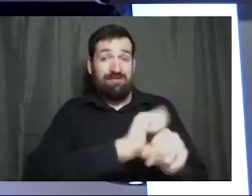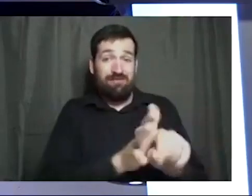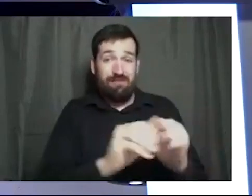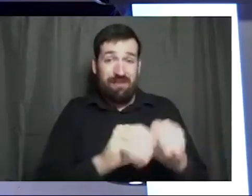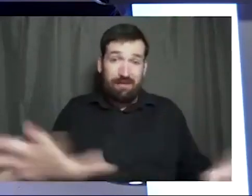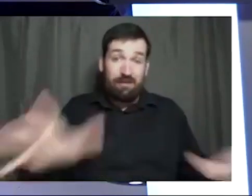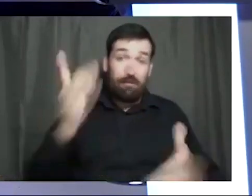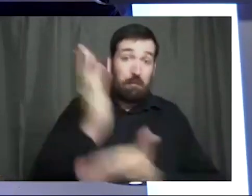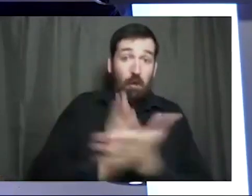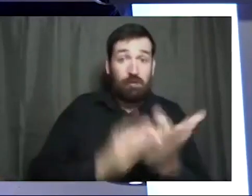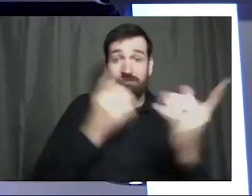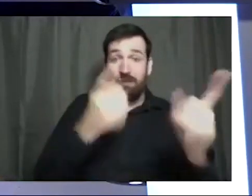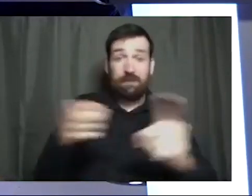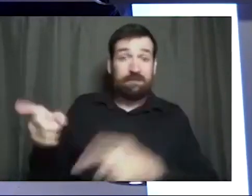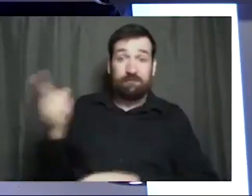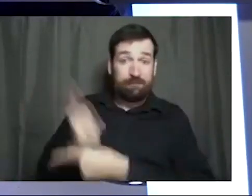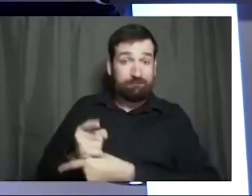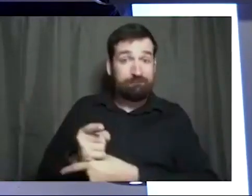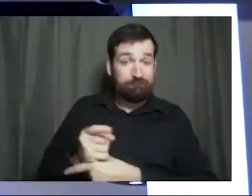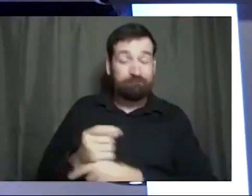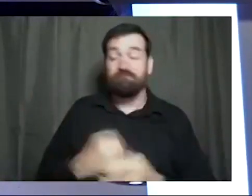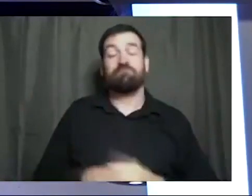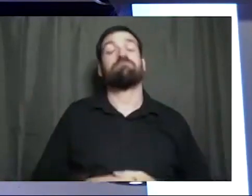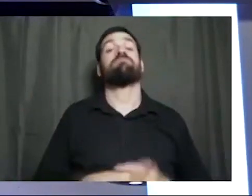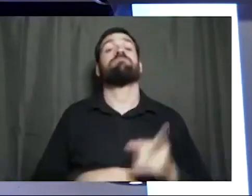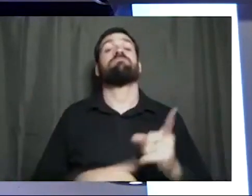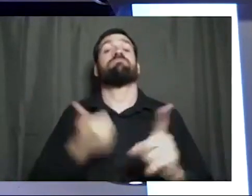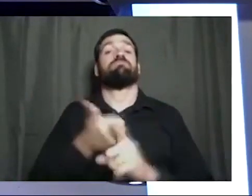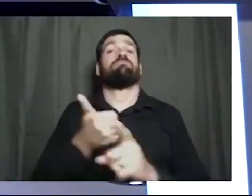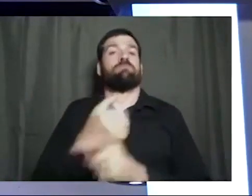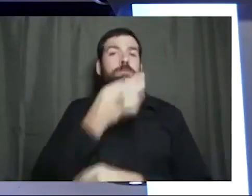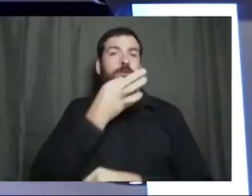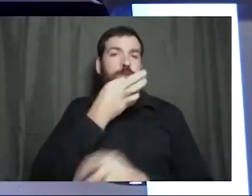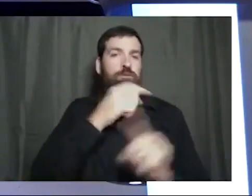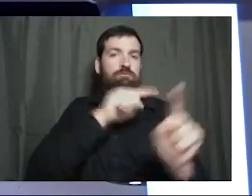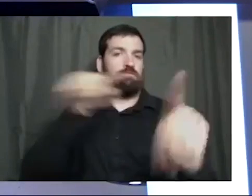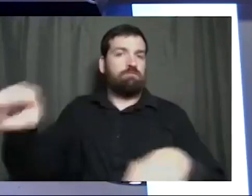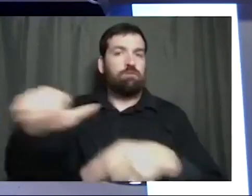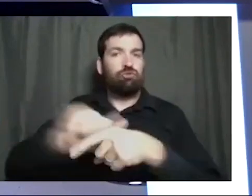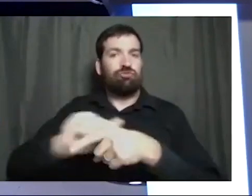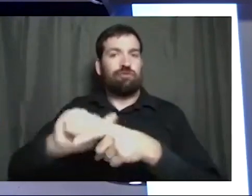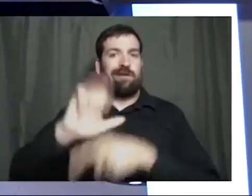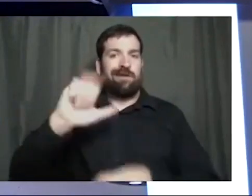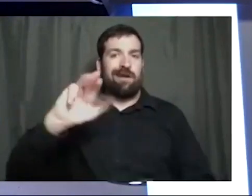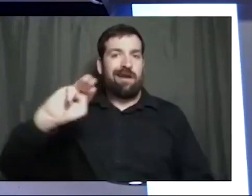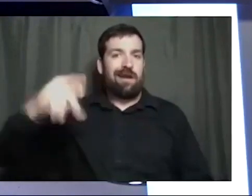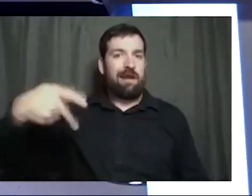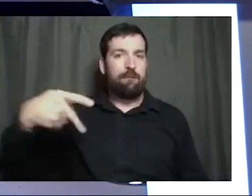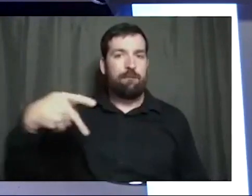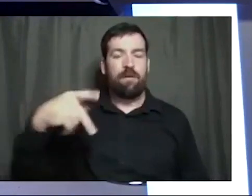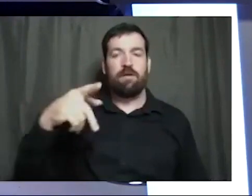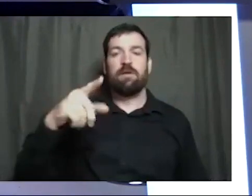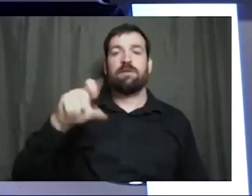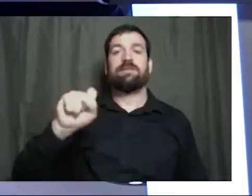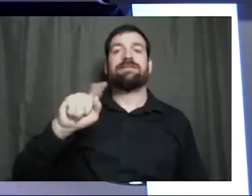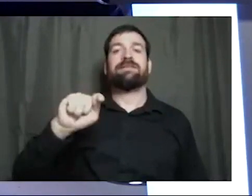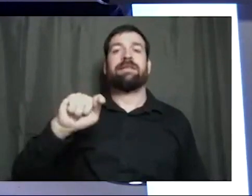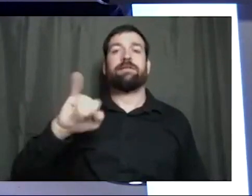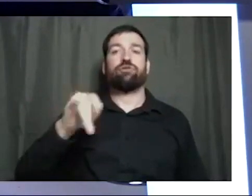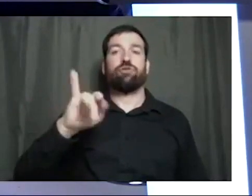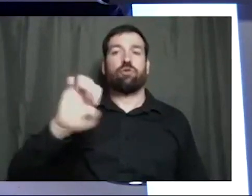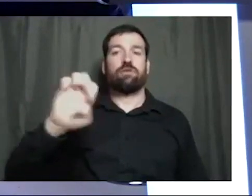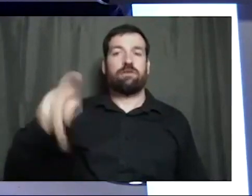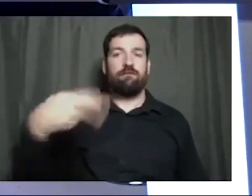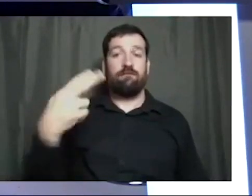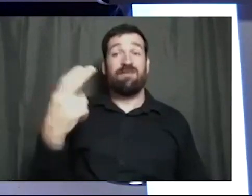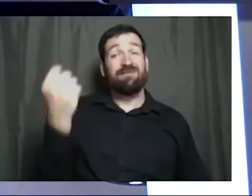Yeah. Okay, so you are heading to training camp. It is back in St. Joseph this year. It's open to the public. It will be a limited